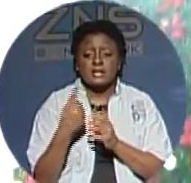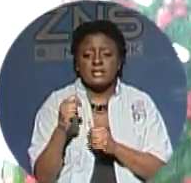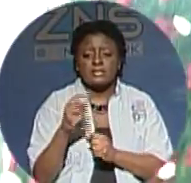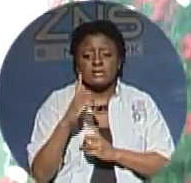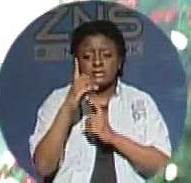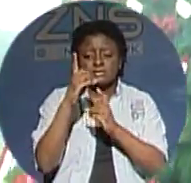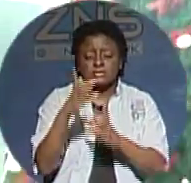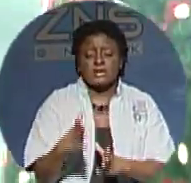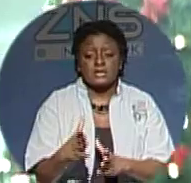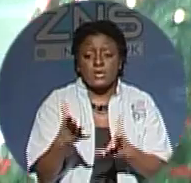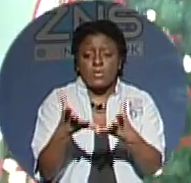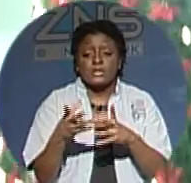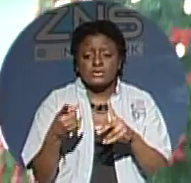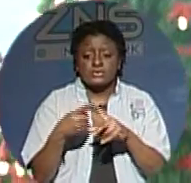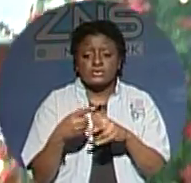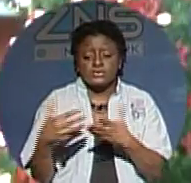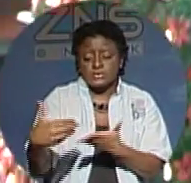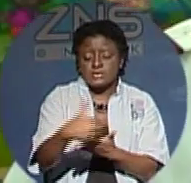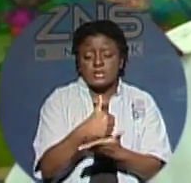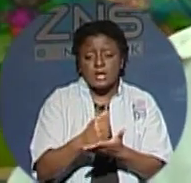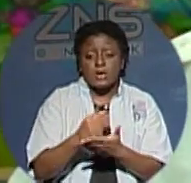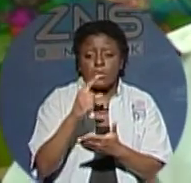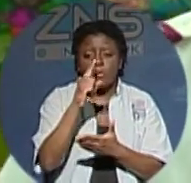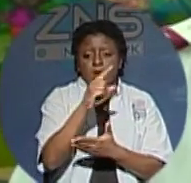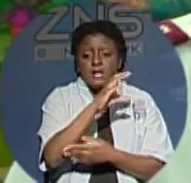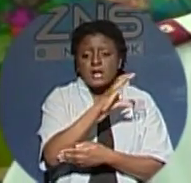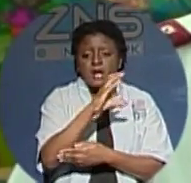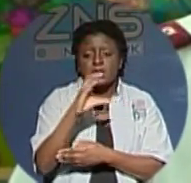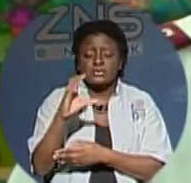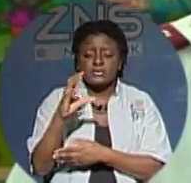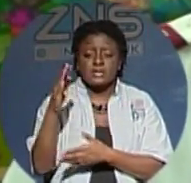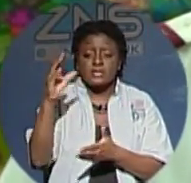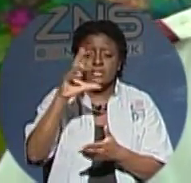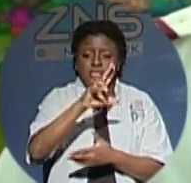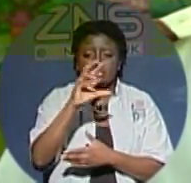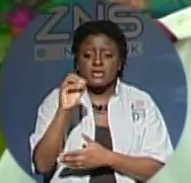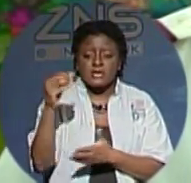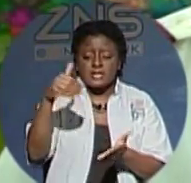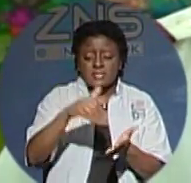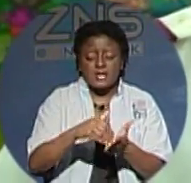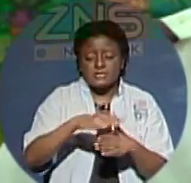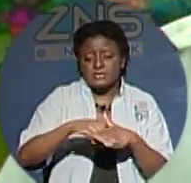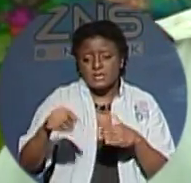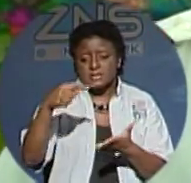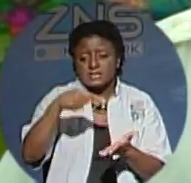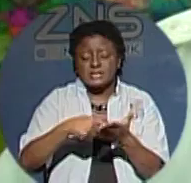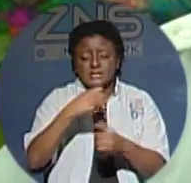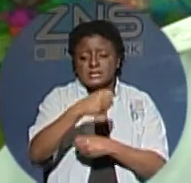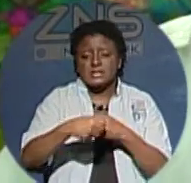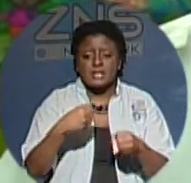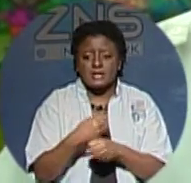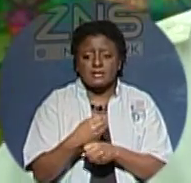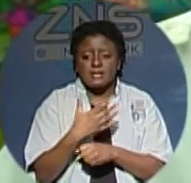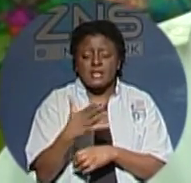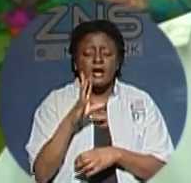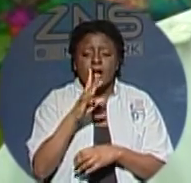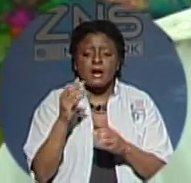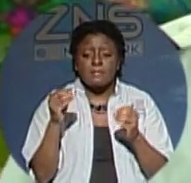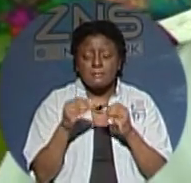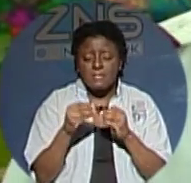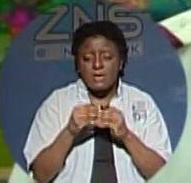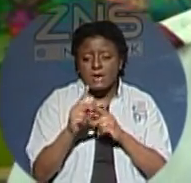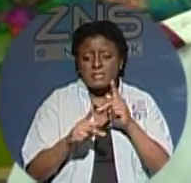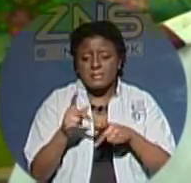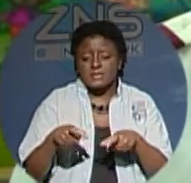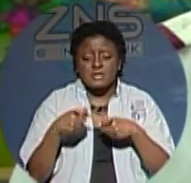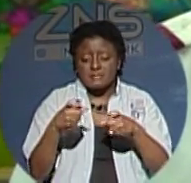$130,000 this year. There are people who have not been able to give as much as they wanted to, but the fact is there have been more people giving out of the little that they have, and